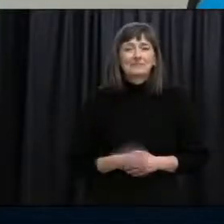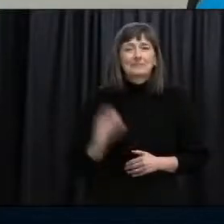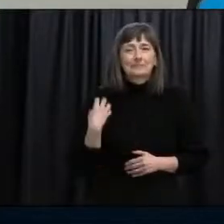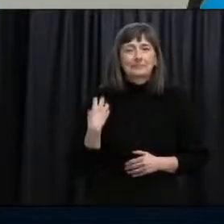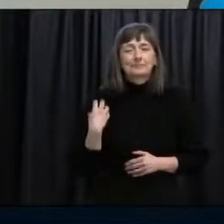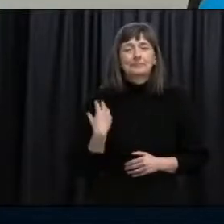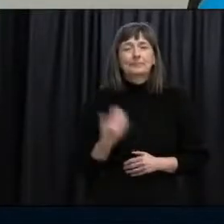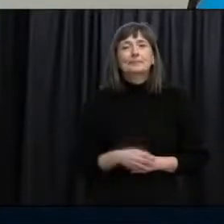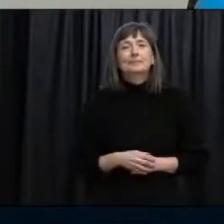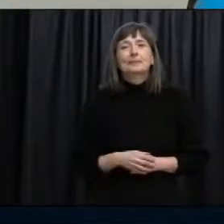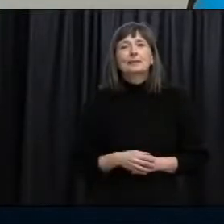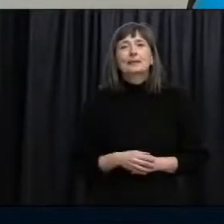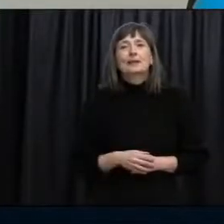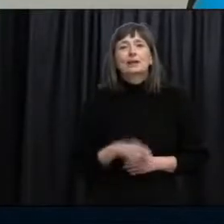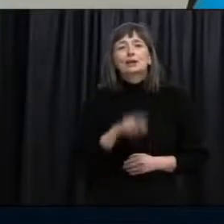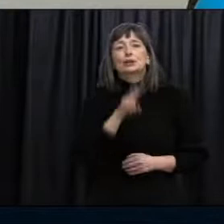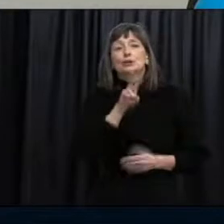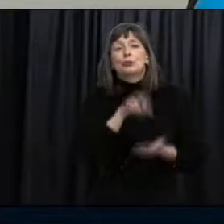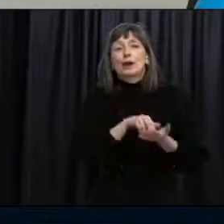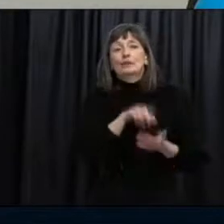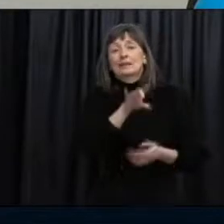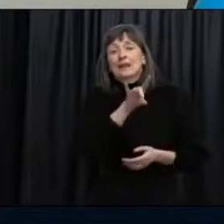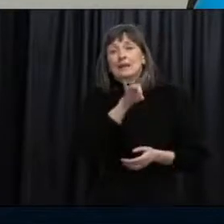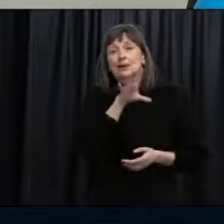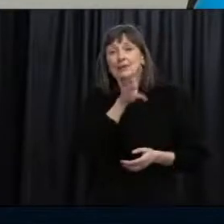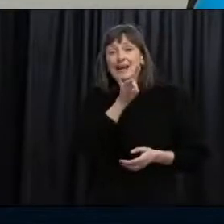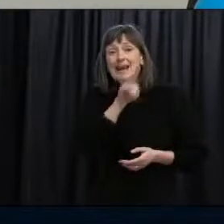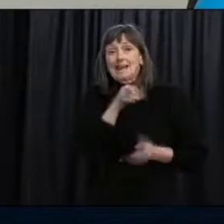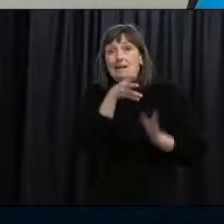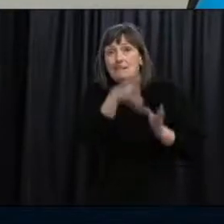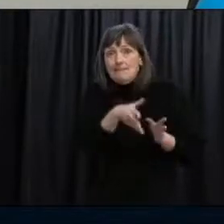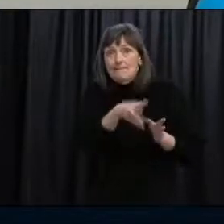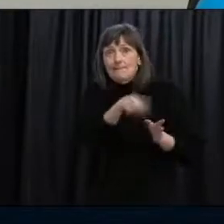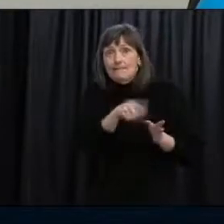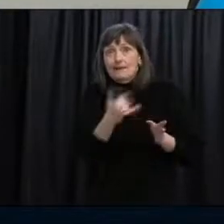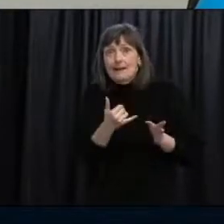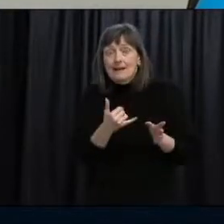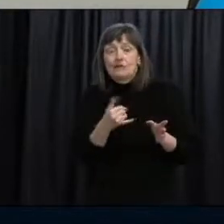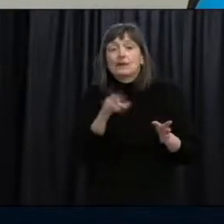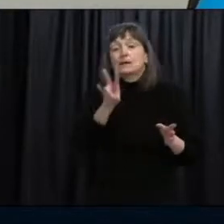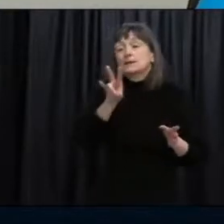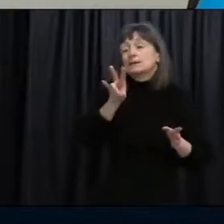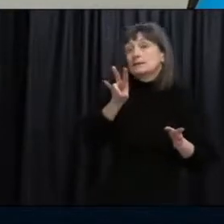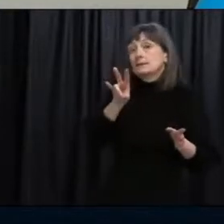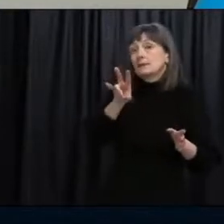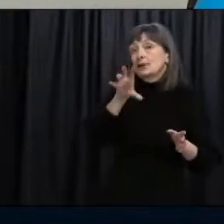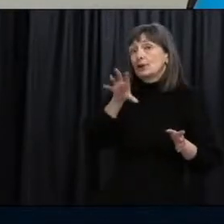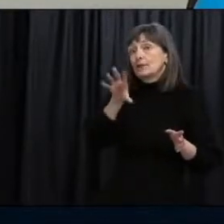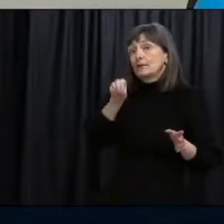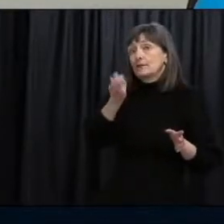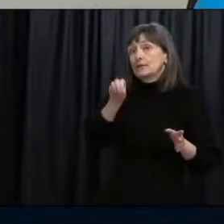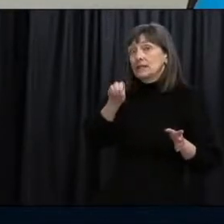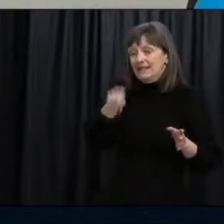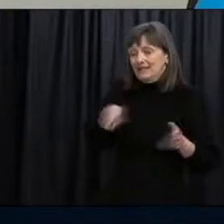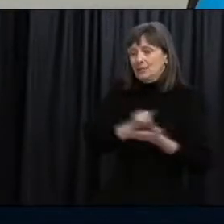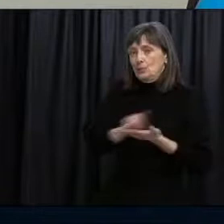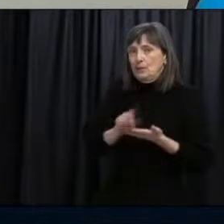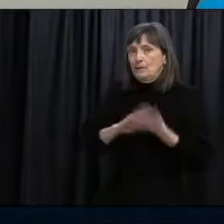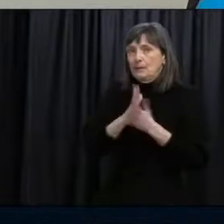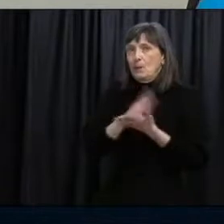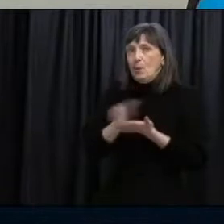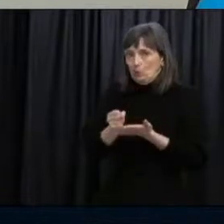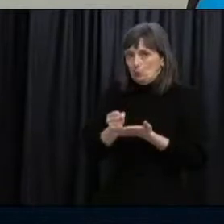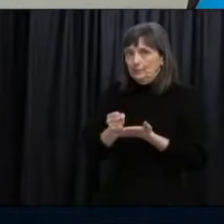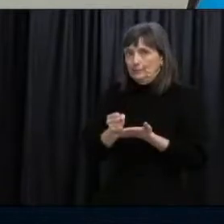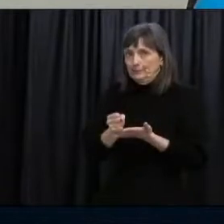Yeah, it's a good question. There are 2,880 doses left, Peter. 750 of these expire at the end of the week.